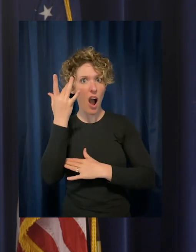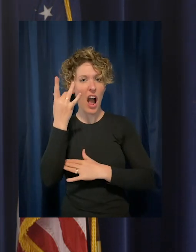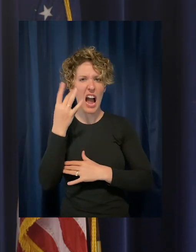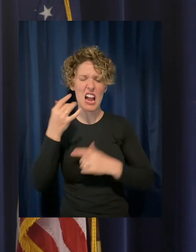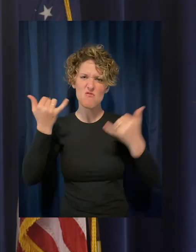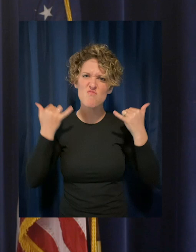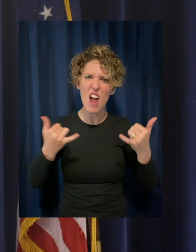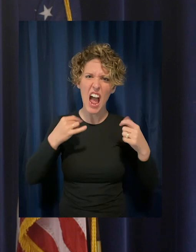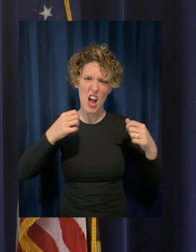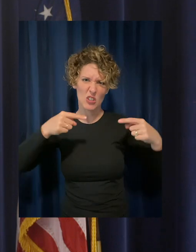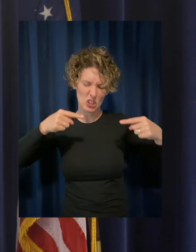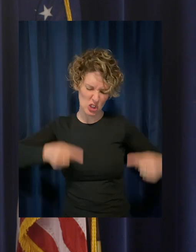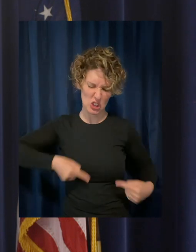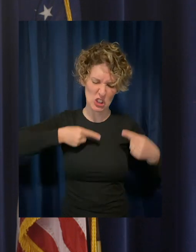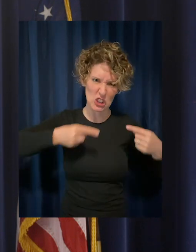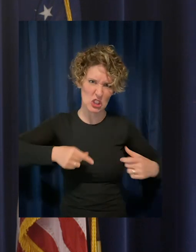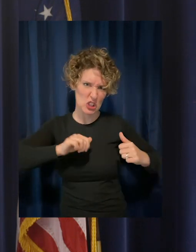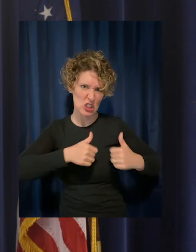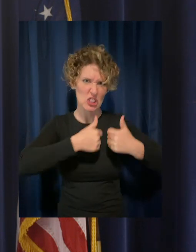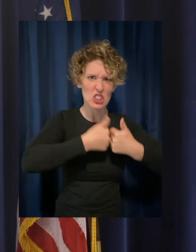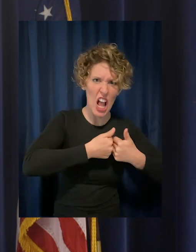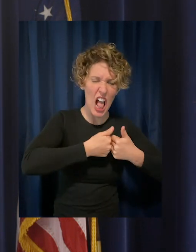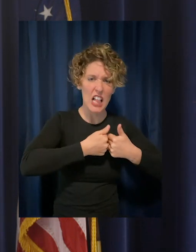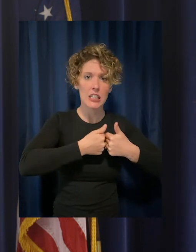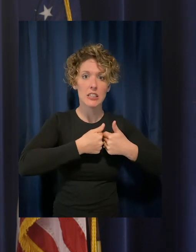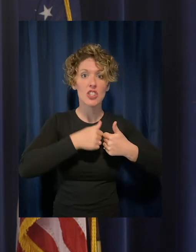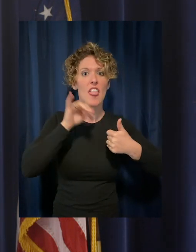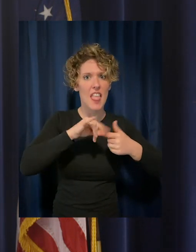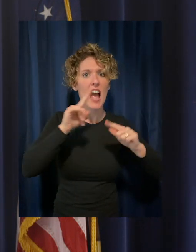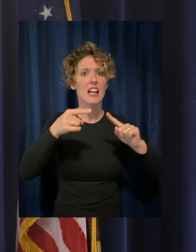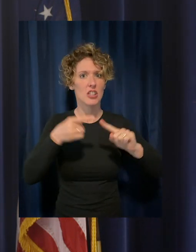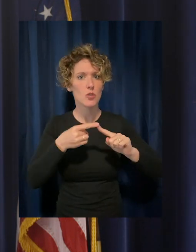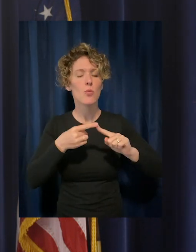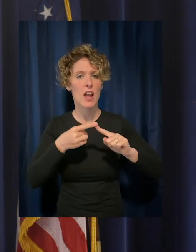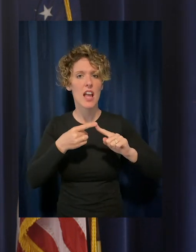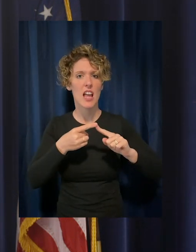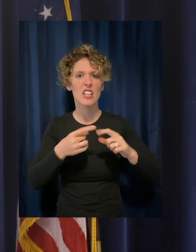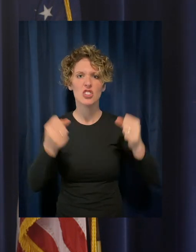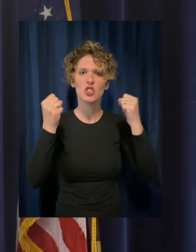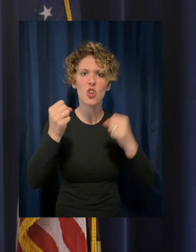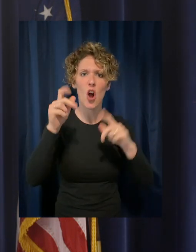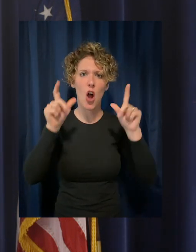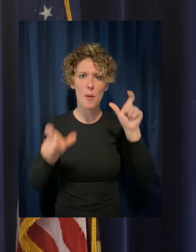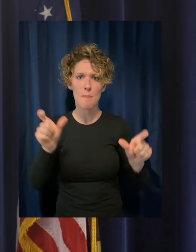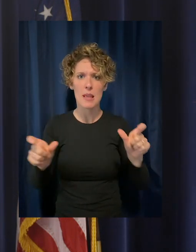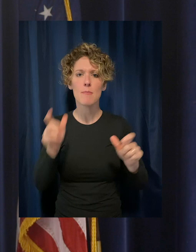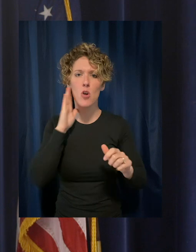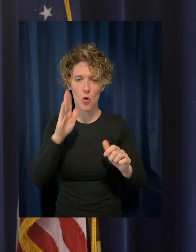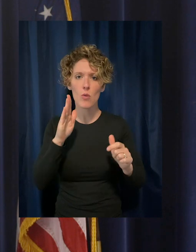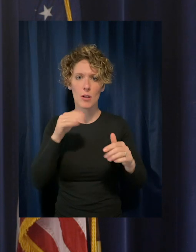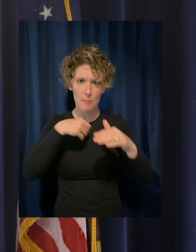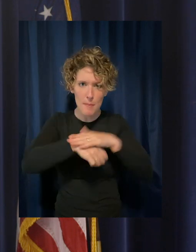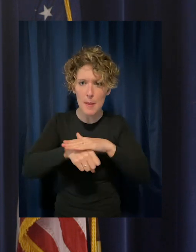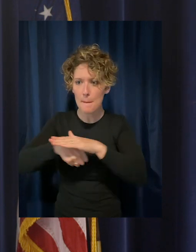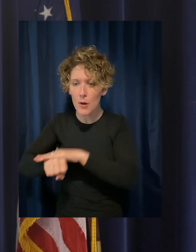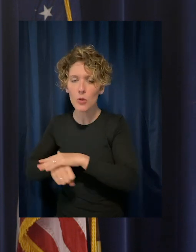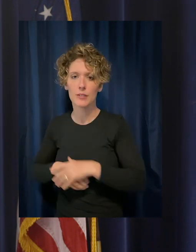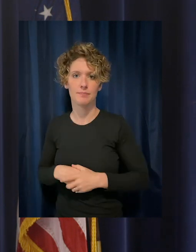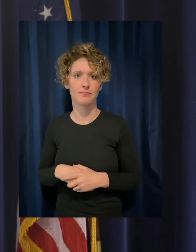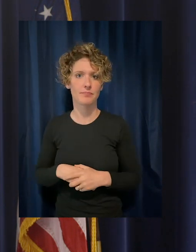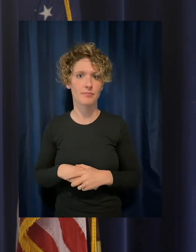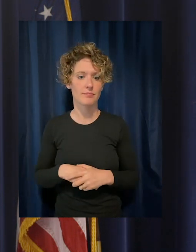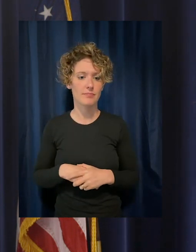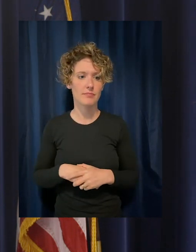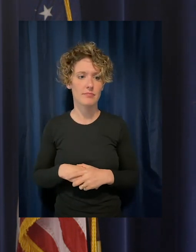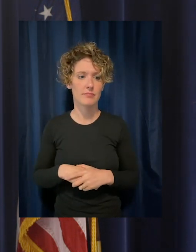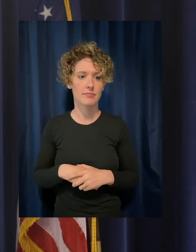formed. When a mind is raised and animated by scenes that engage the heart, then those qualities which otherwise lay dormant wake into